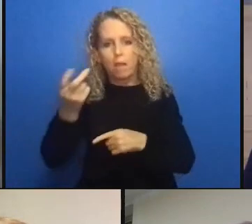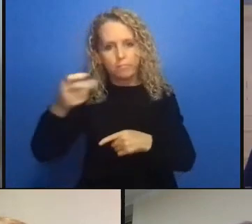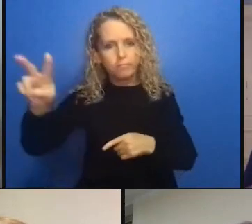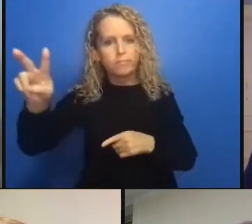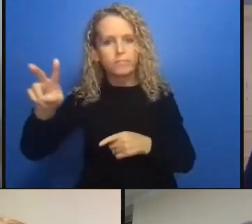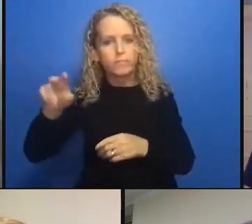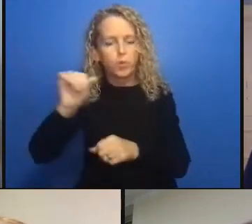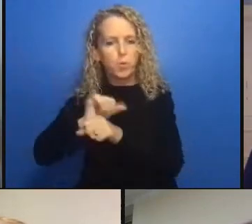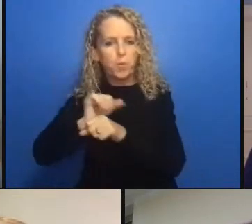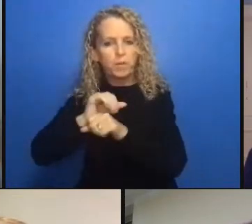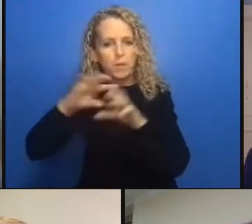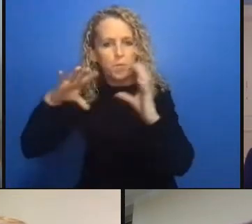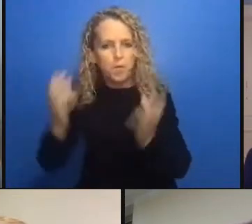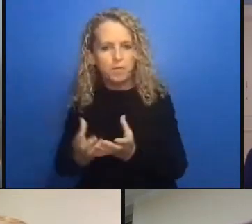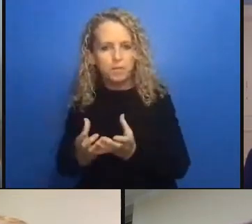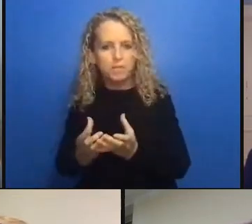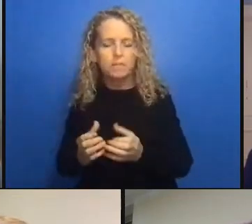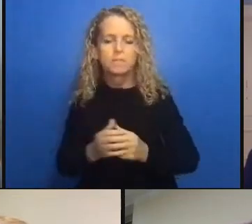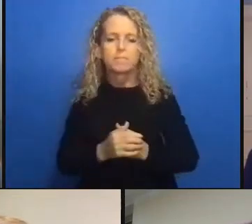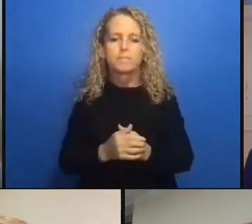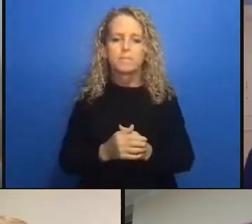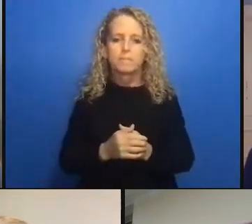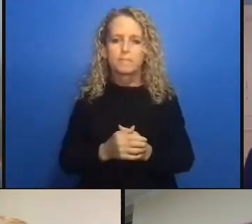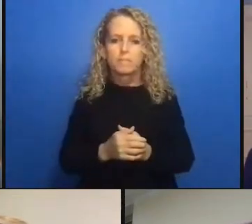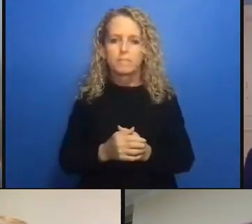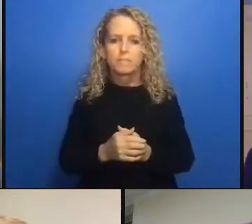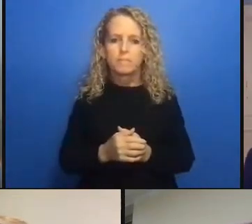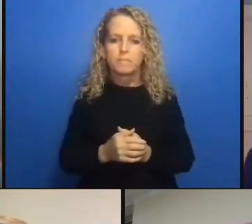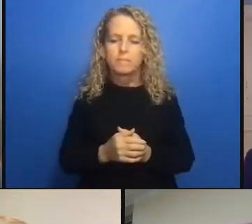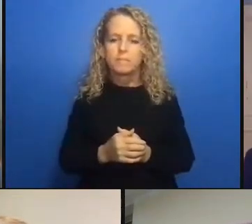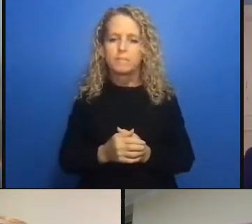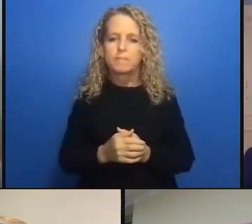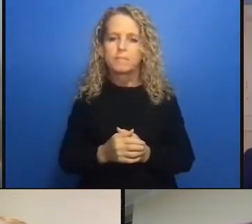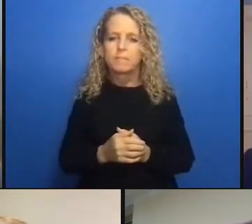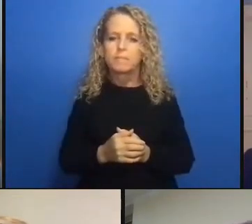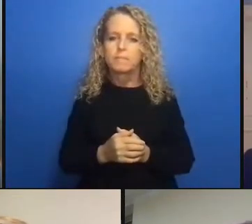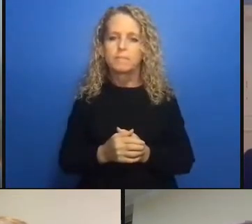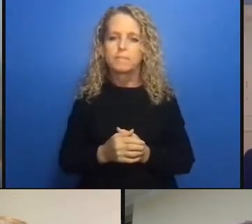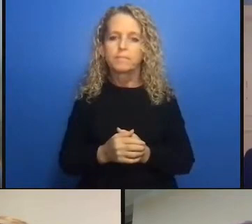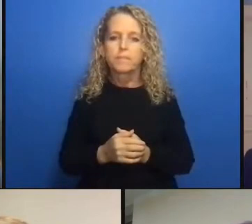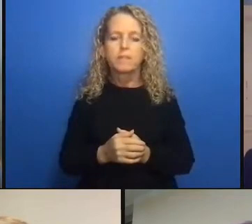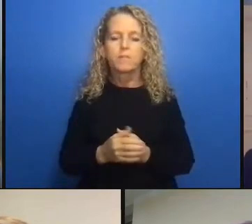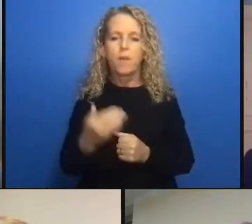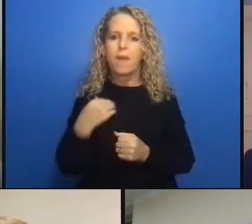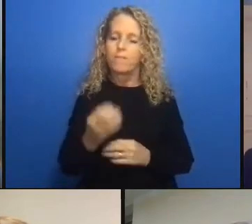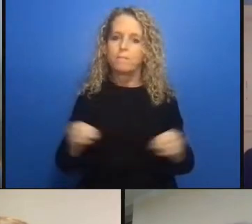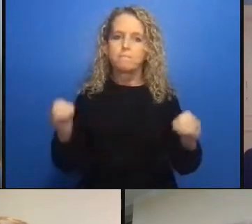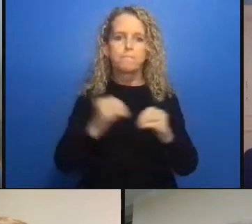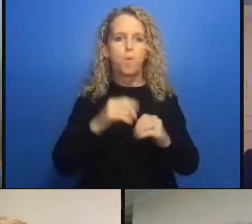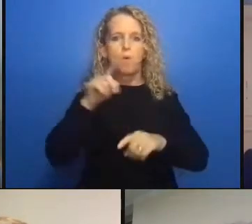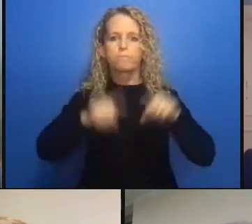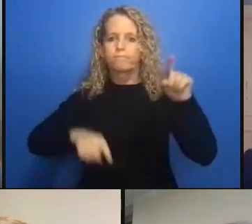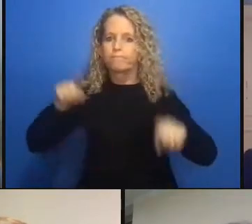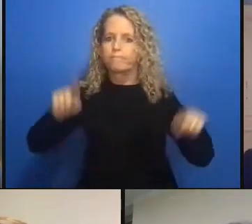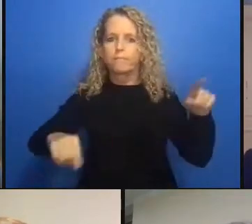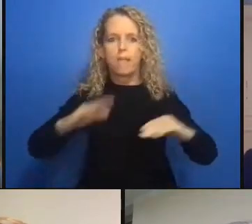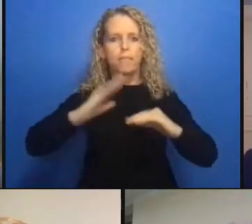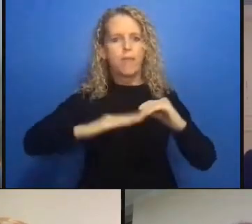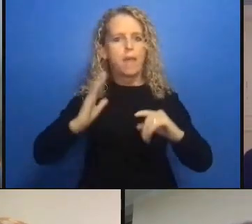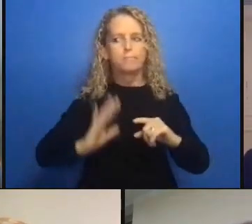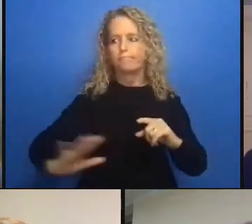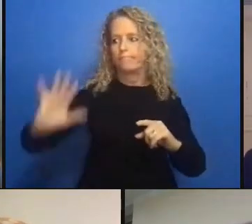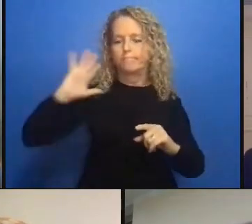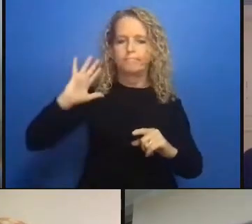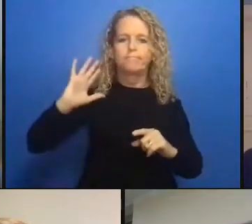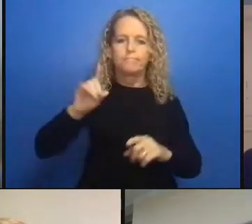And all of these variants are more possible in this moment than they've ever been. And I think that's terrifically